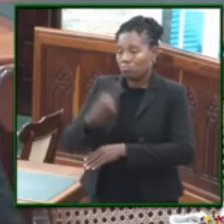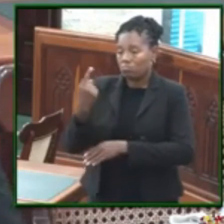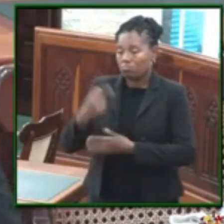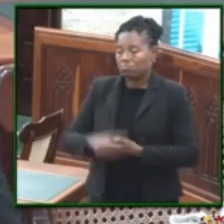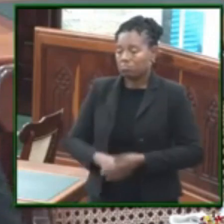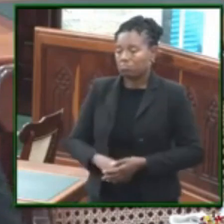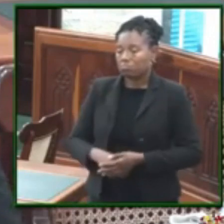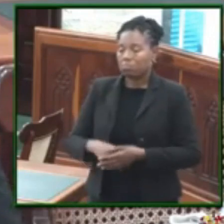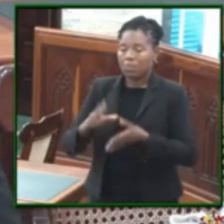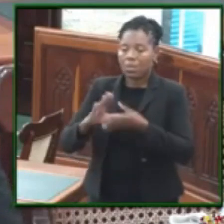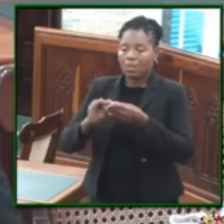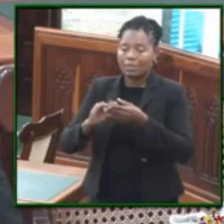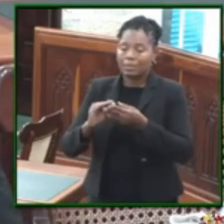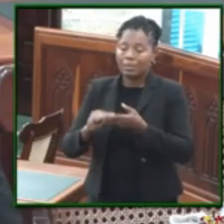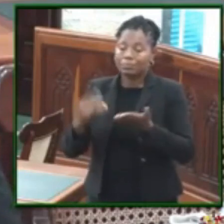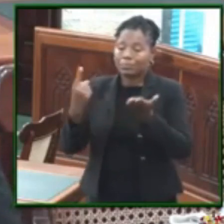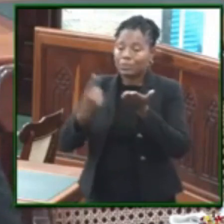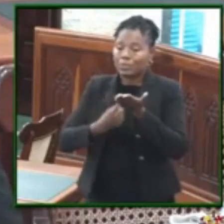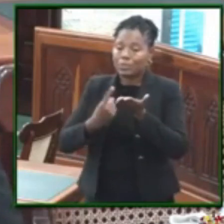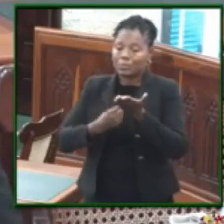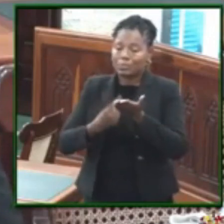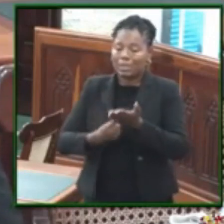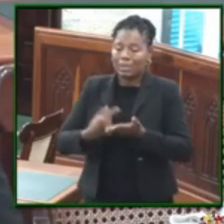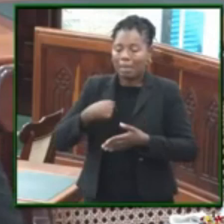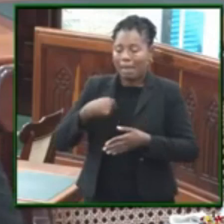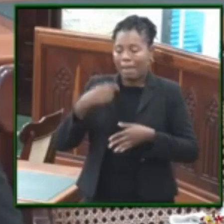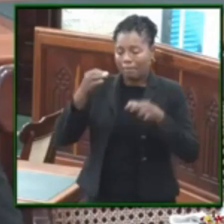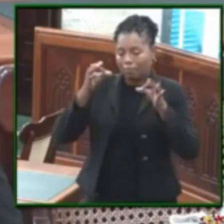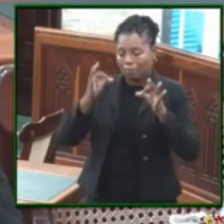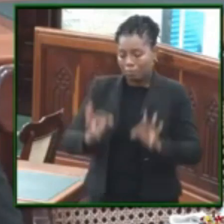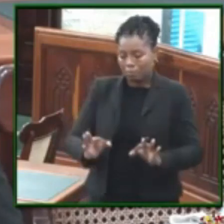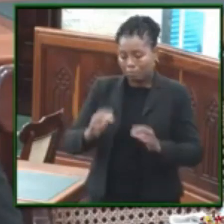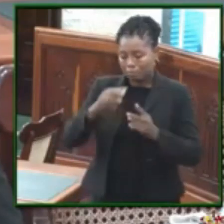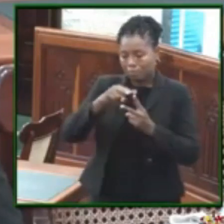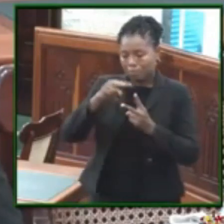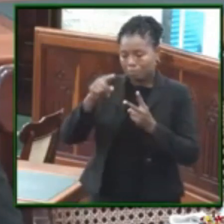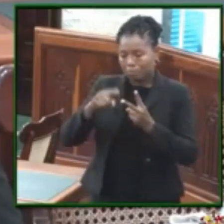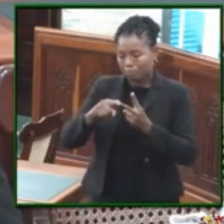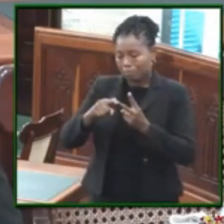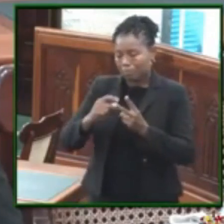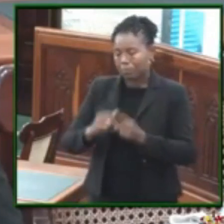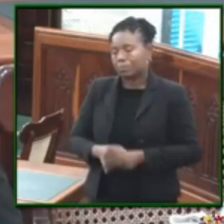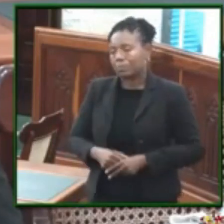said that sometimes he has a choice